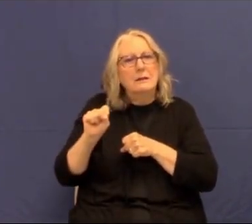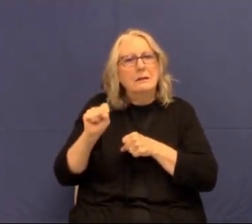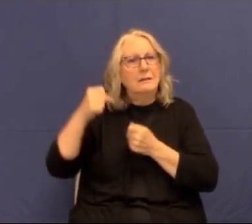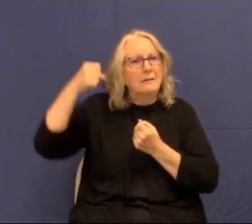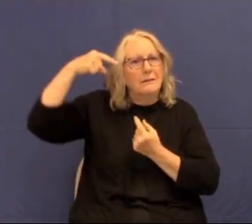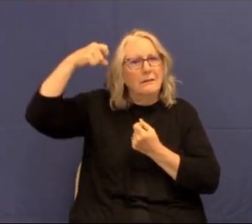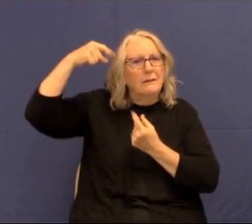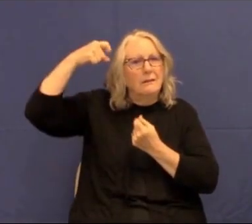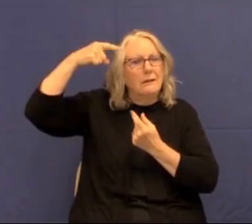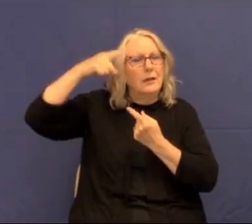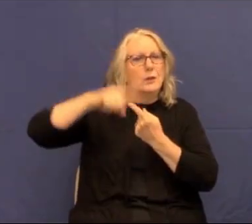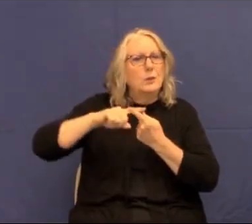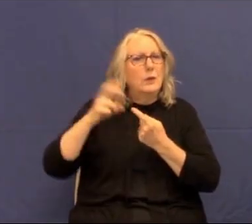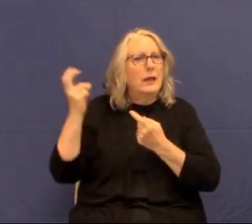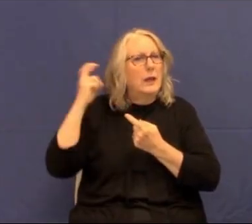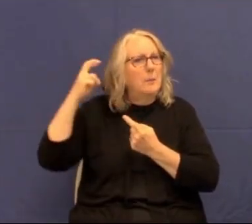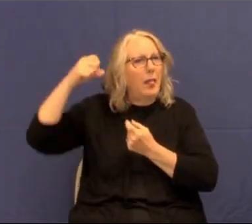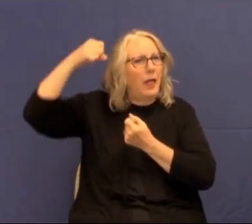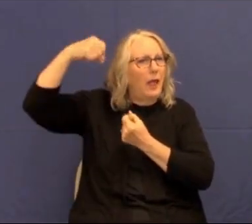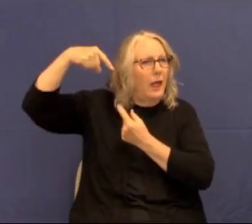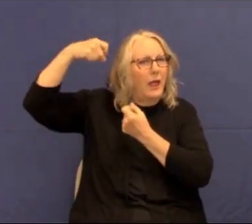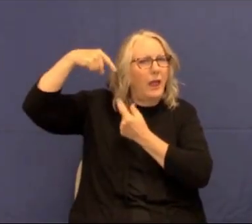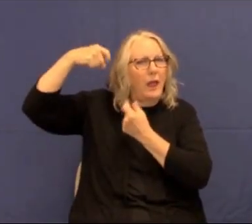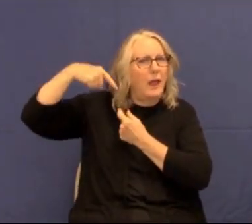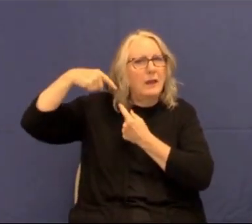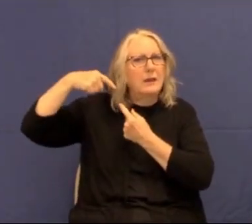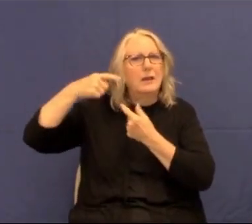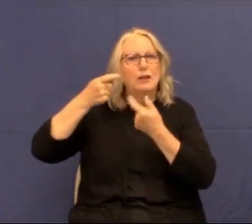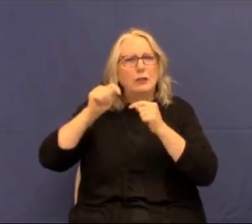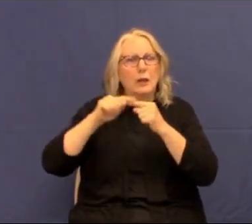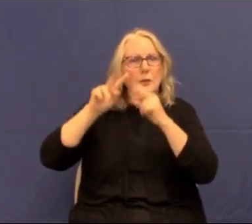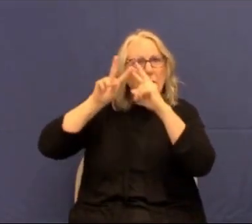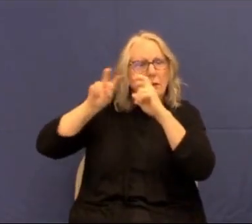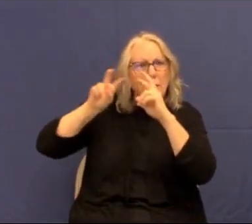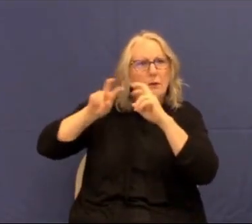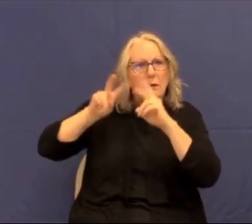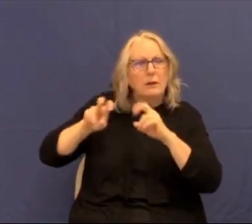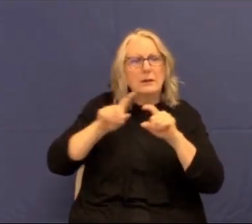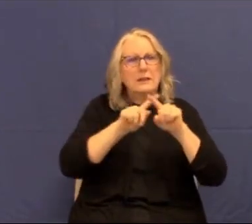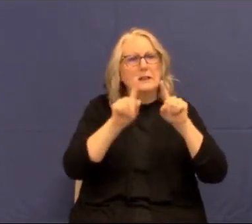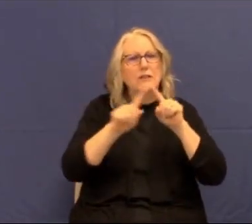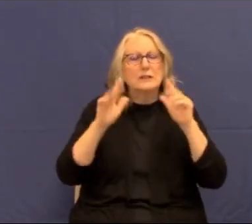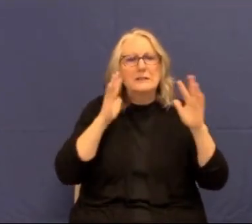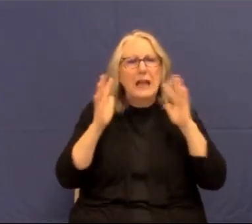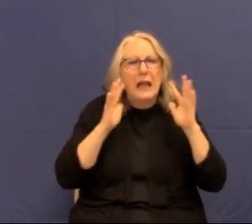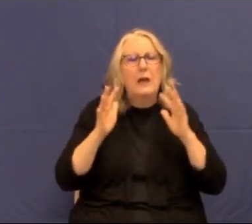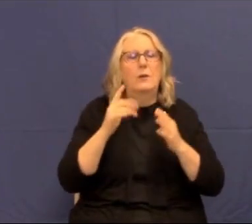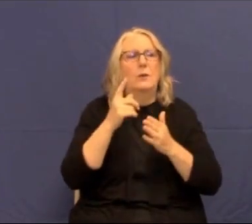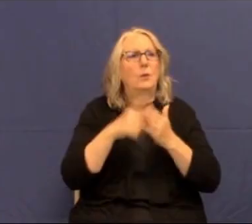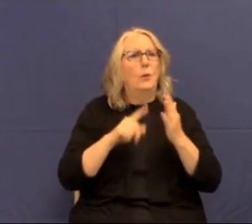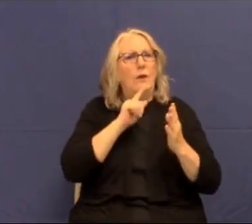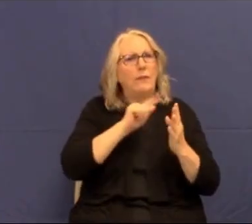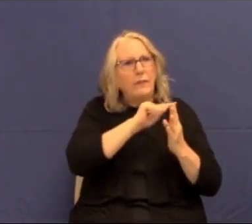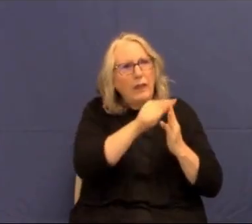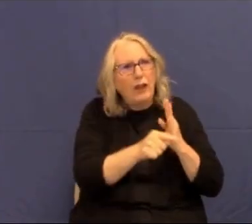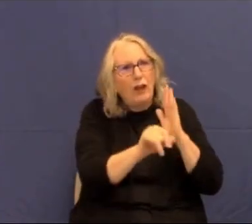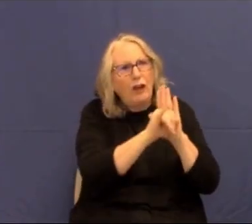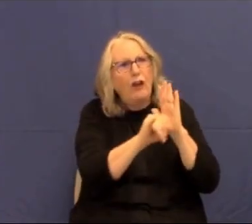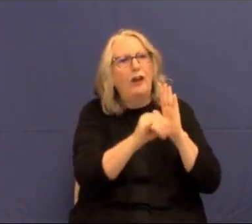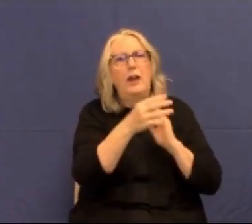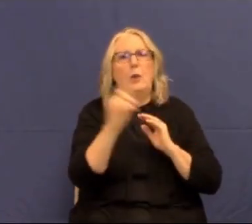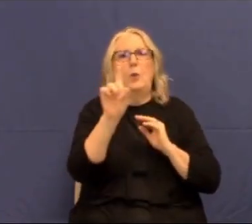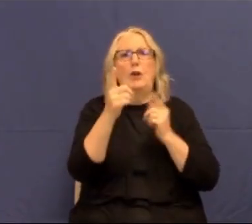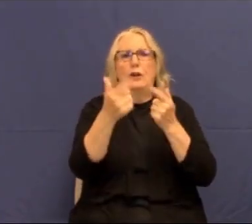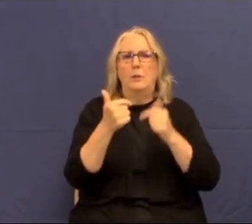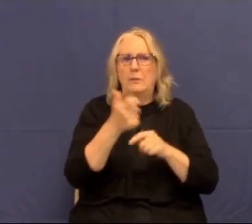to take the electrodes that the cochlear implant is, sending in, trying to decipher those different sounds, what those sounds are, and then